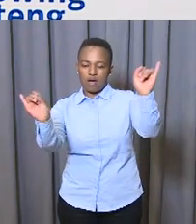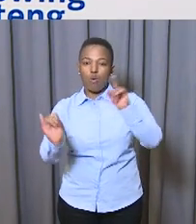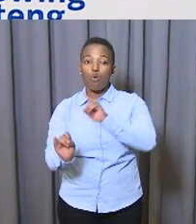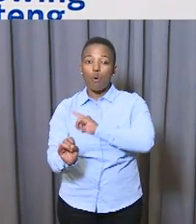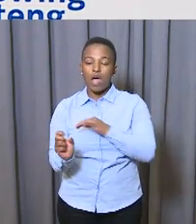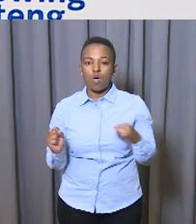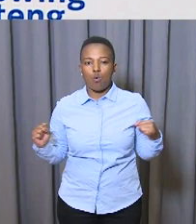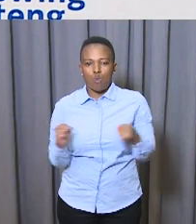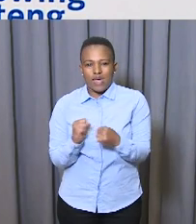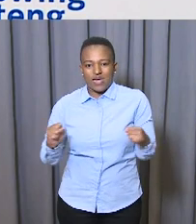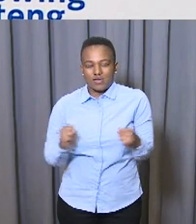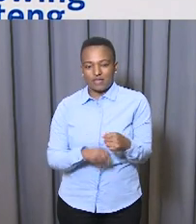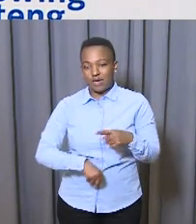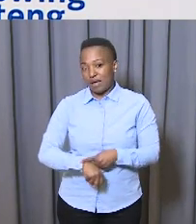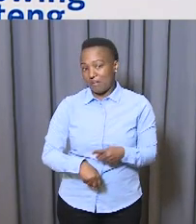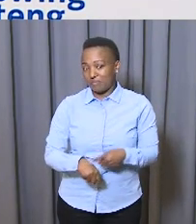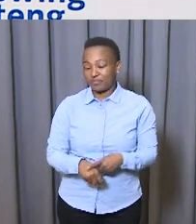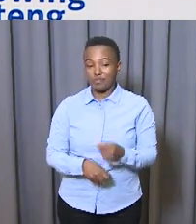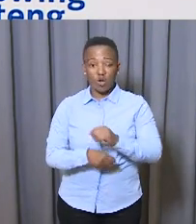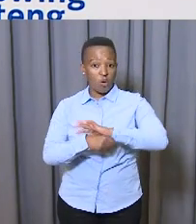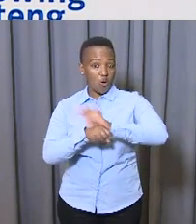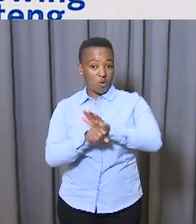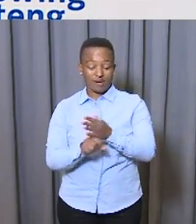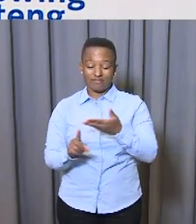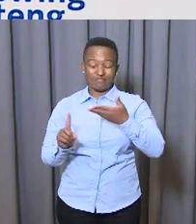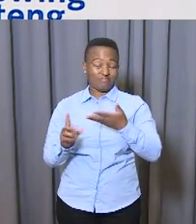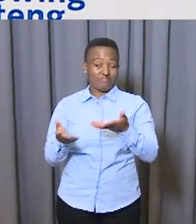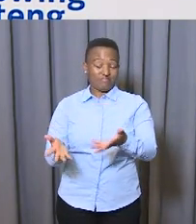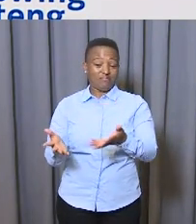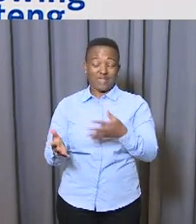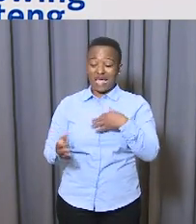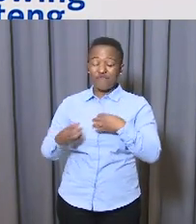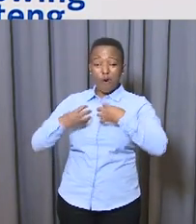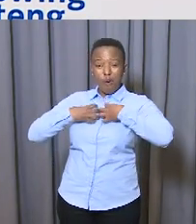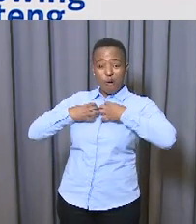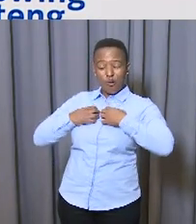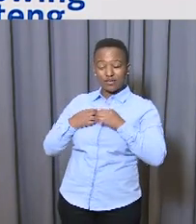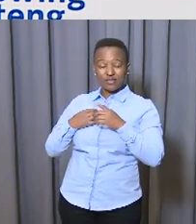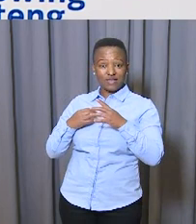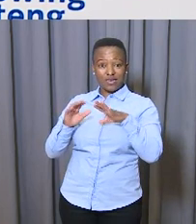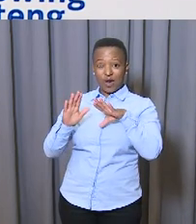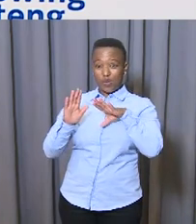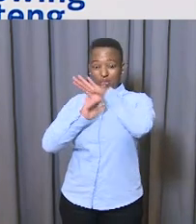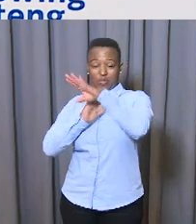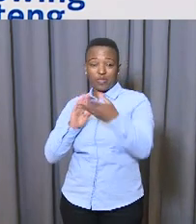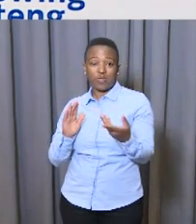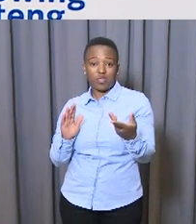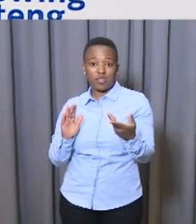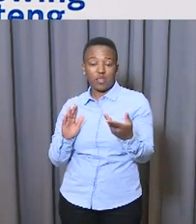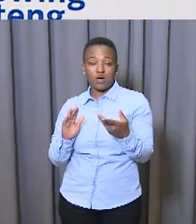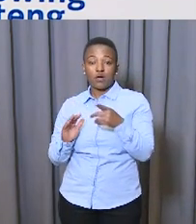This pandemic has got its own logic. It has got, there's peak or several peaks. Now it is said it will